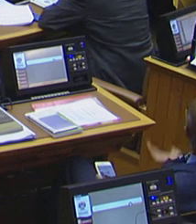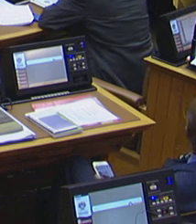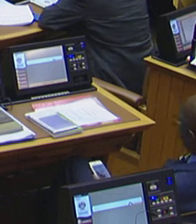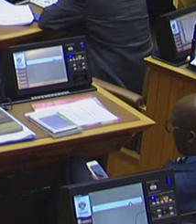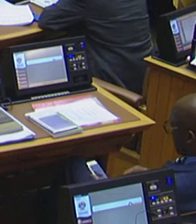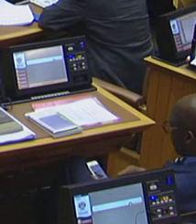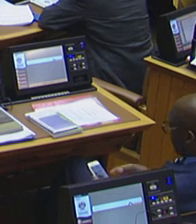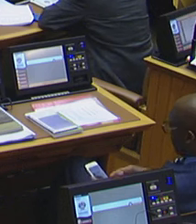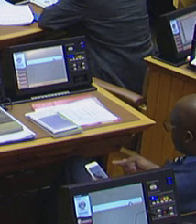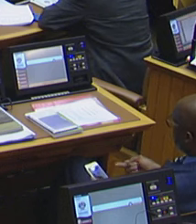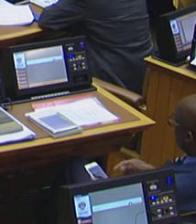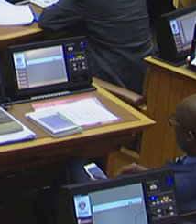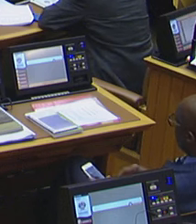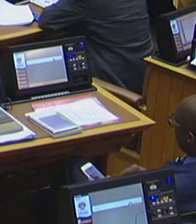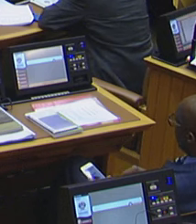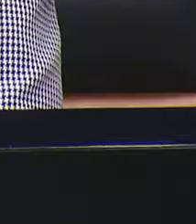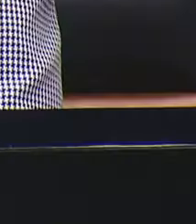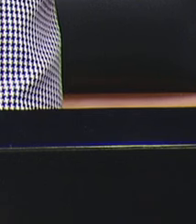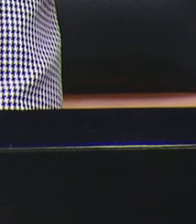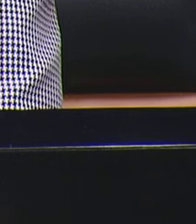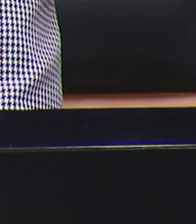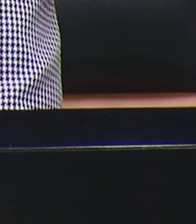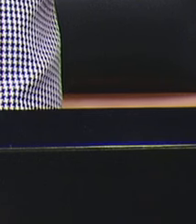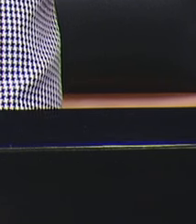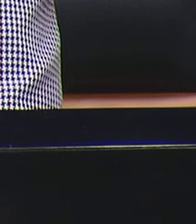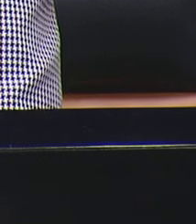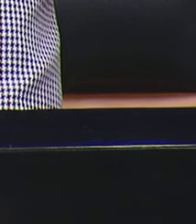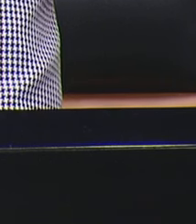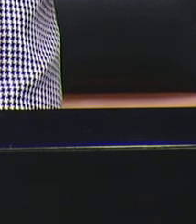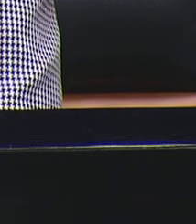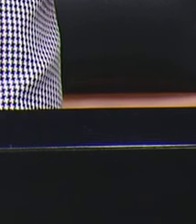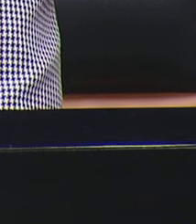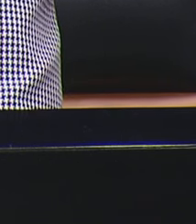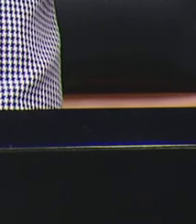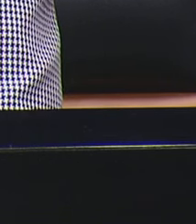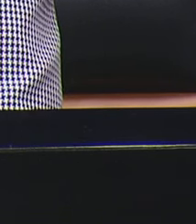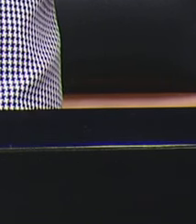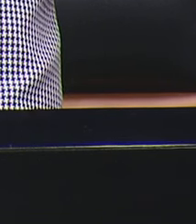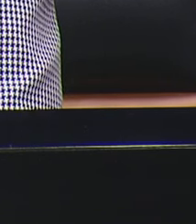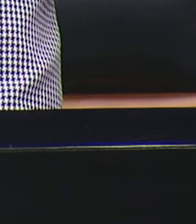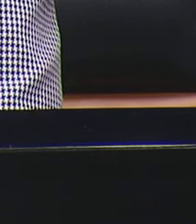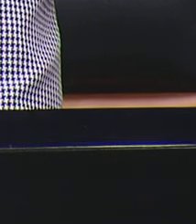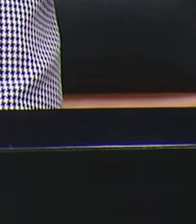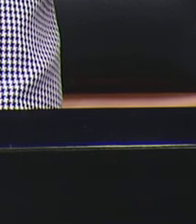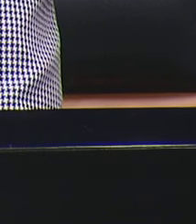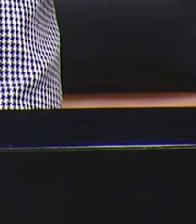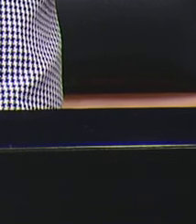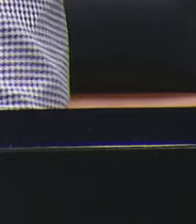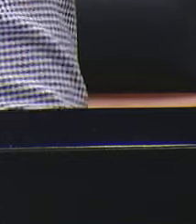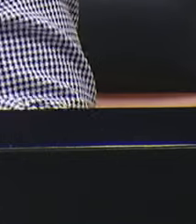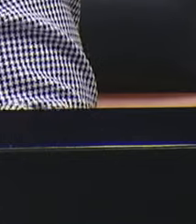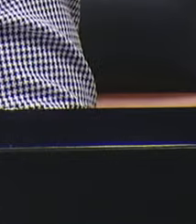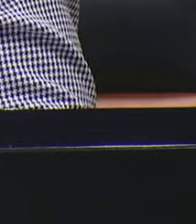Thank you. The results are as follows: abstentions 0, the noes are 68, the yeses